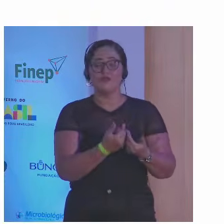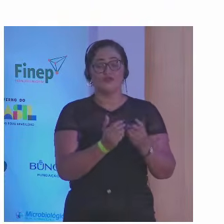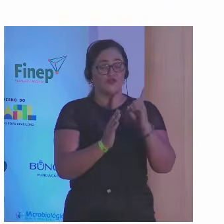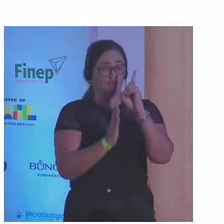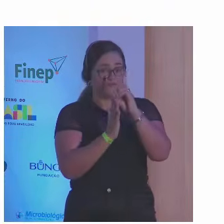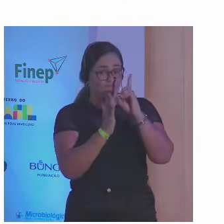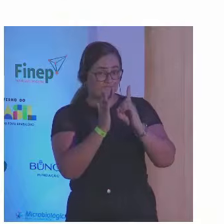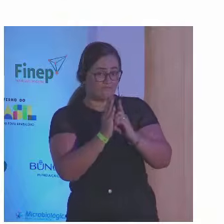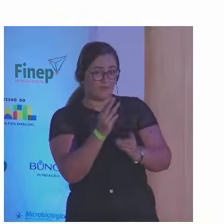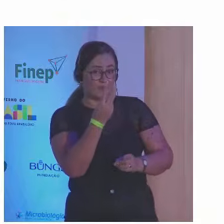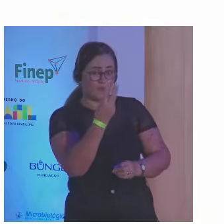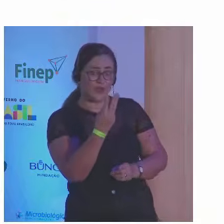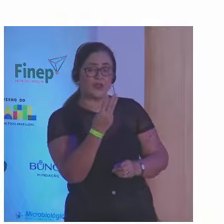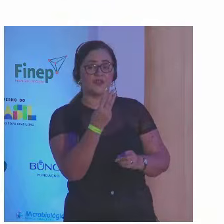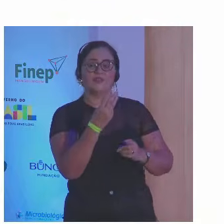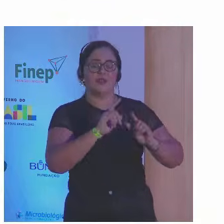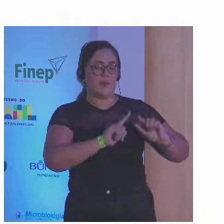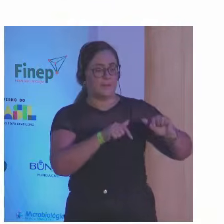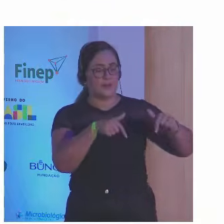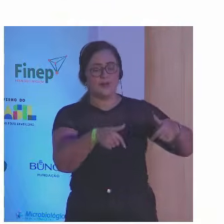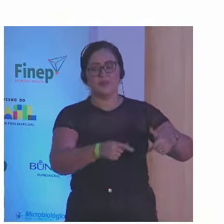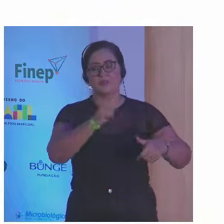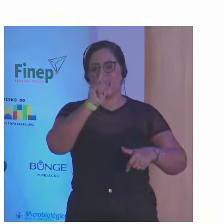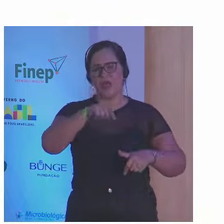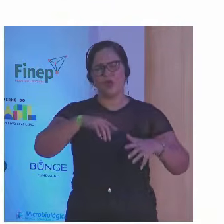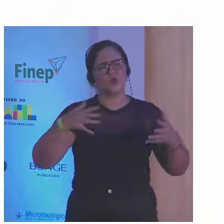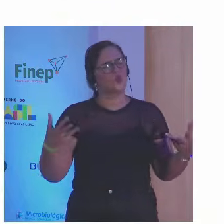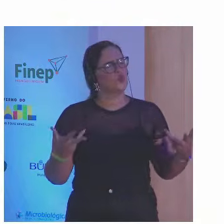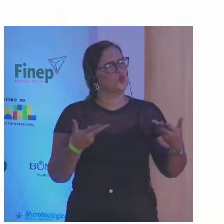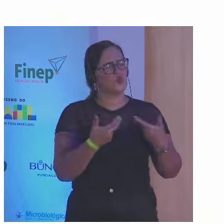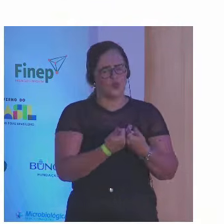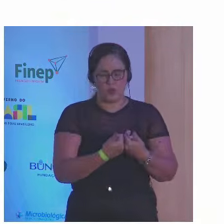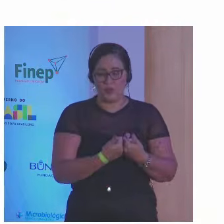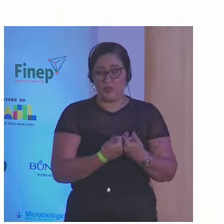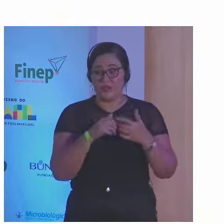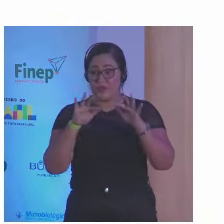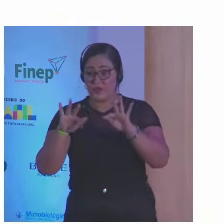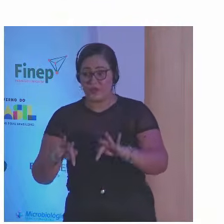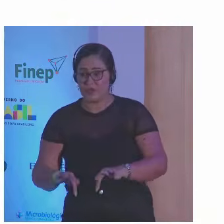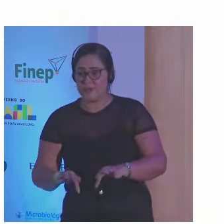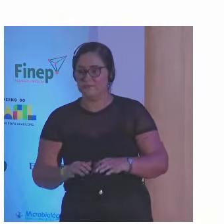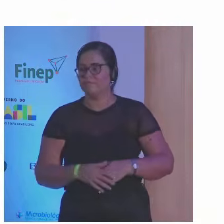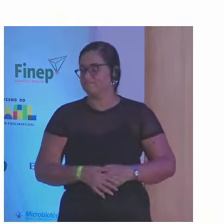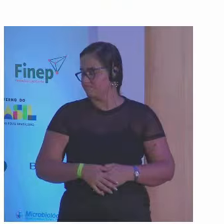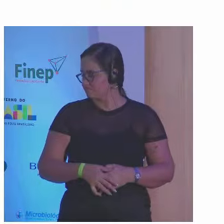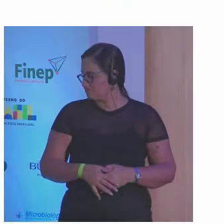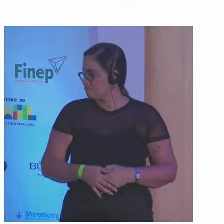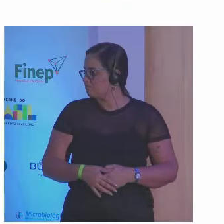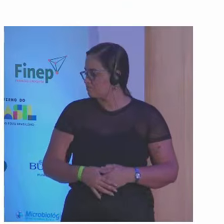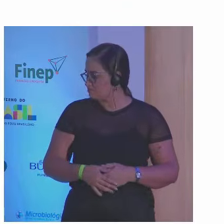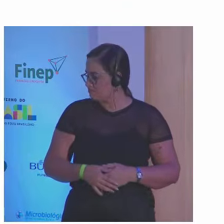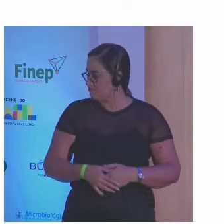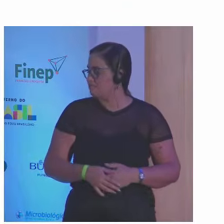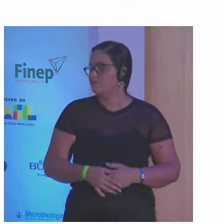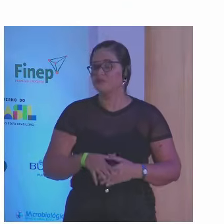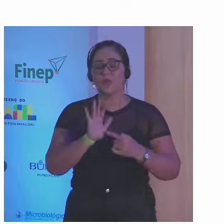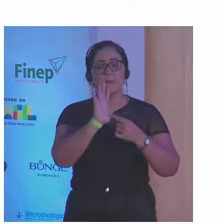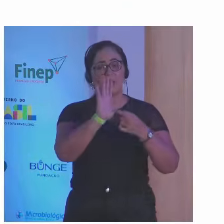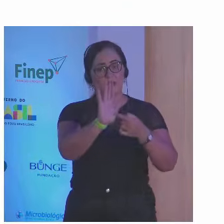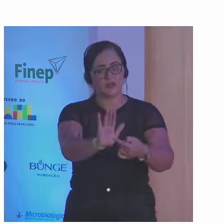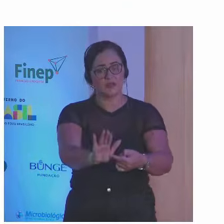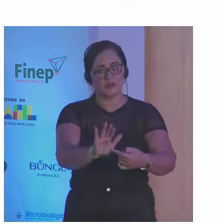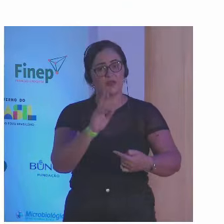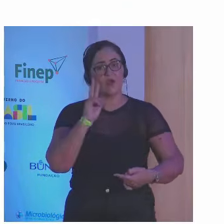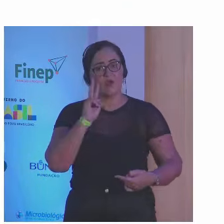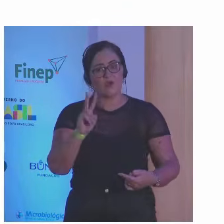It is really something that is fantastic. And at the end of this, you will see how fragmented and difficult it